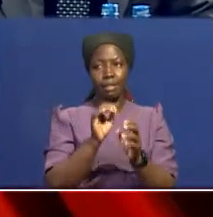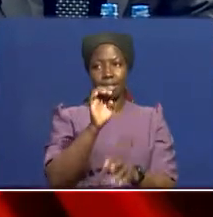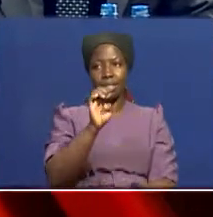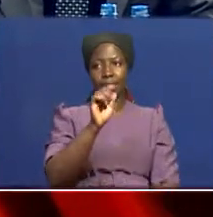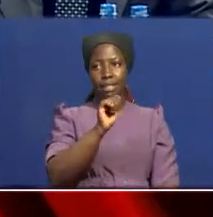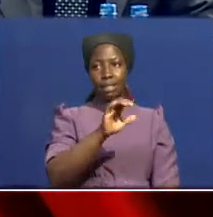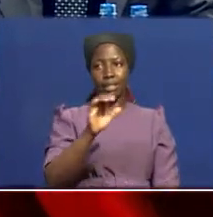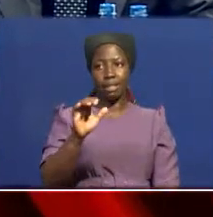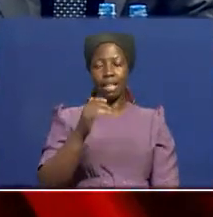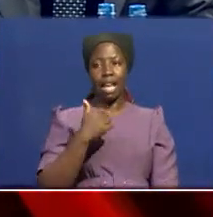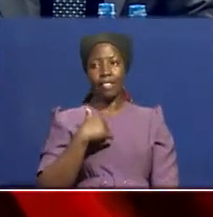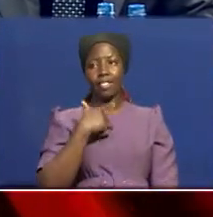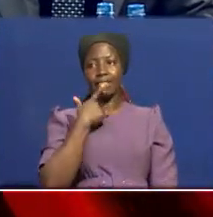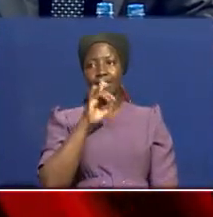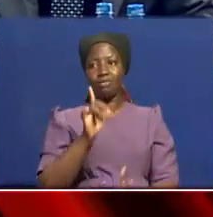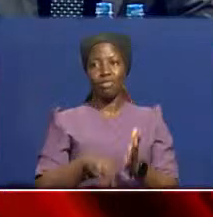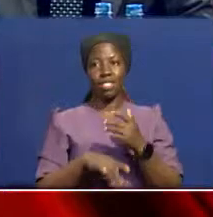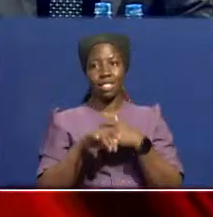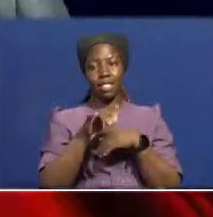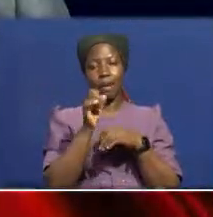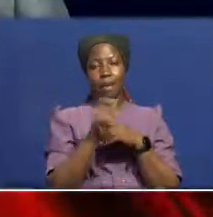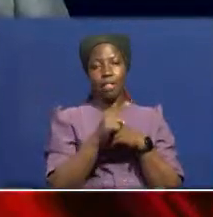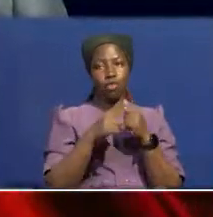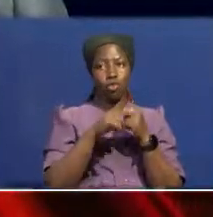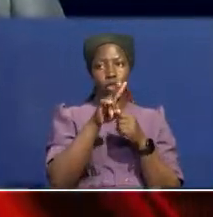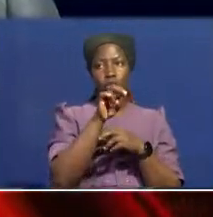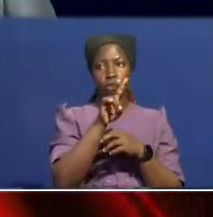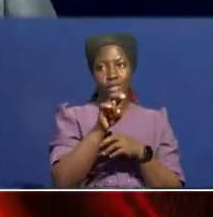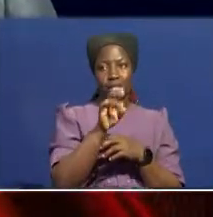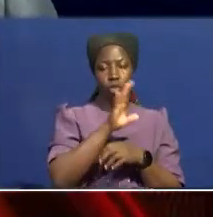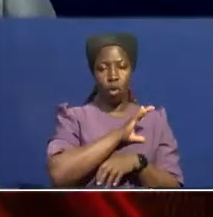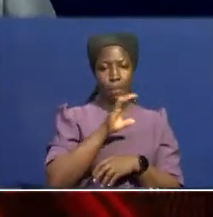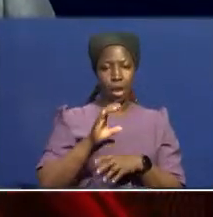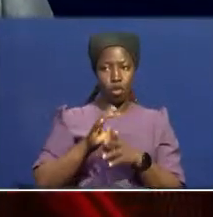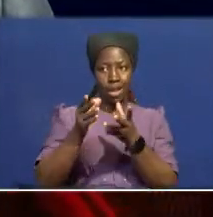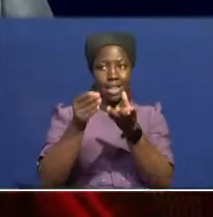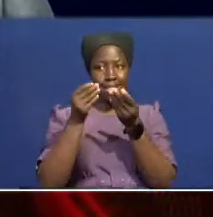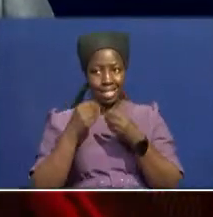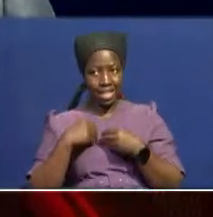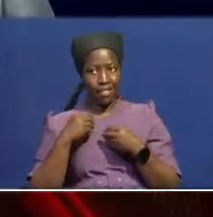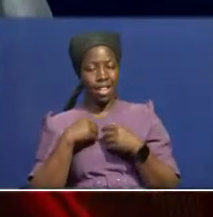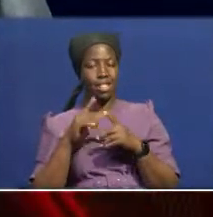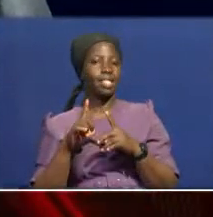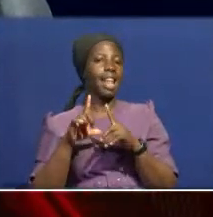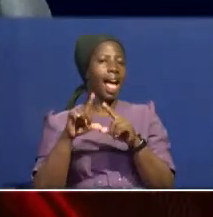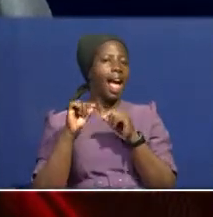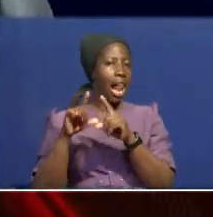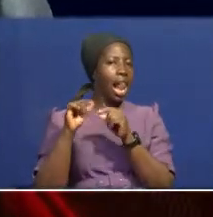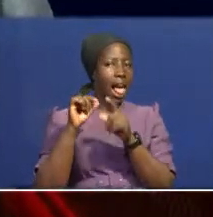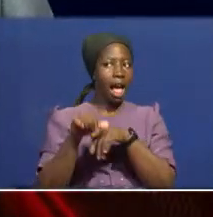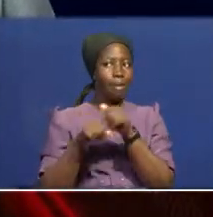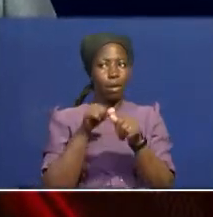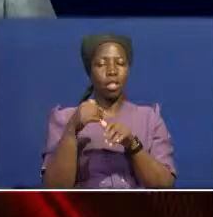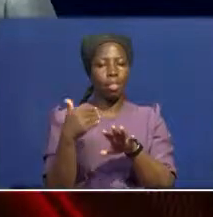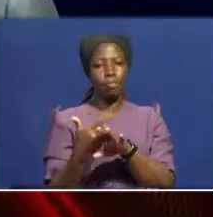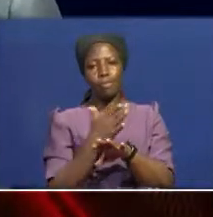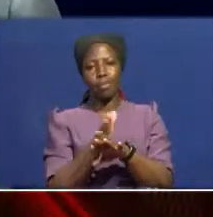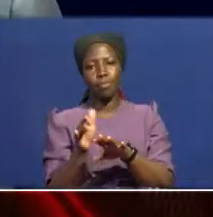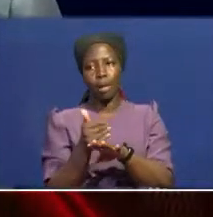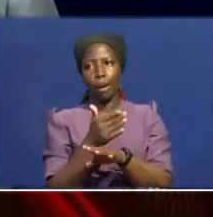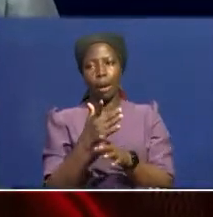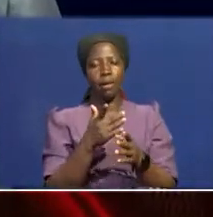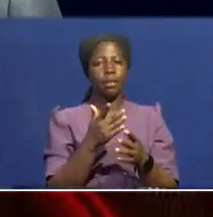Twalib Mbarak revealed that in June 2020, the commission received allegations of irregular procurement and a payment